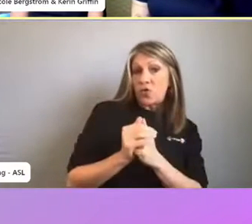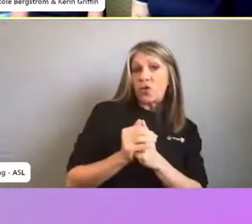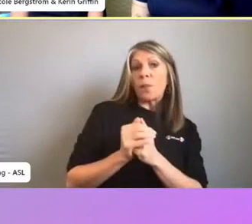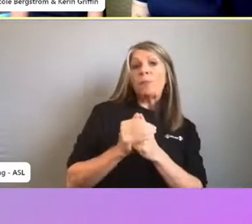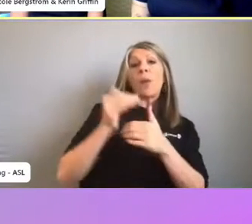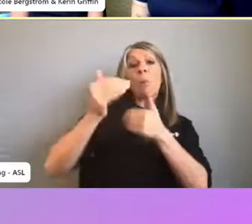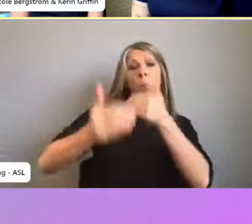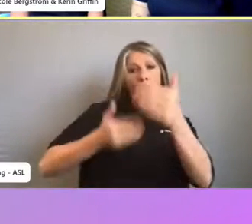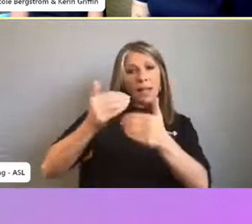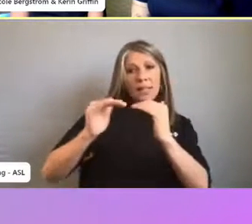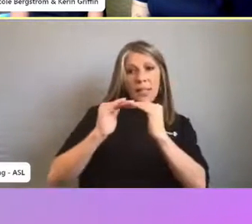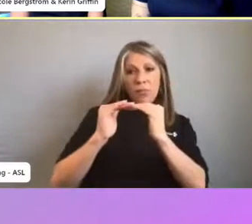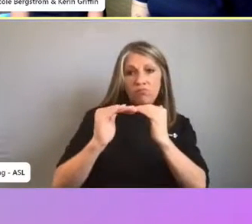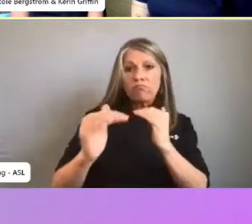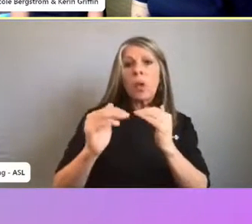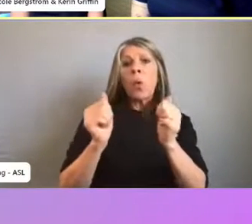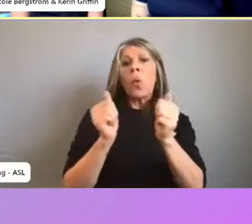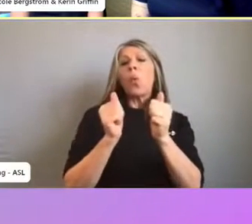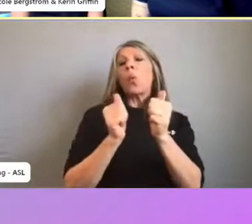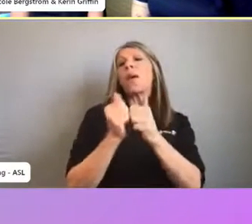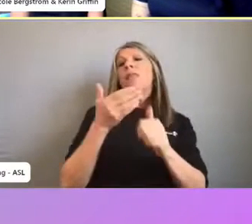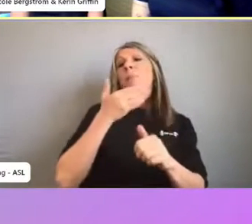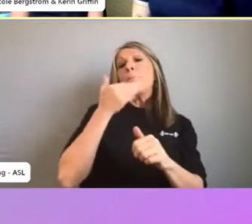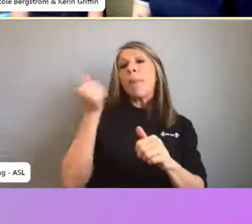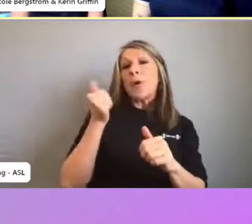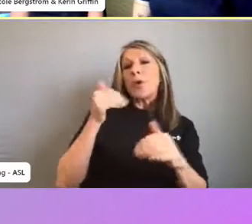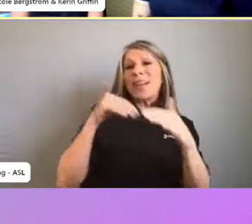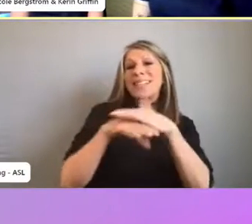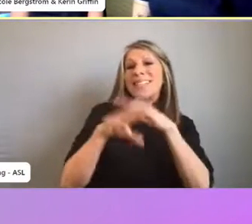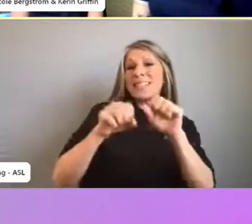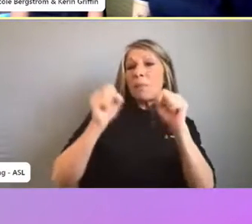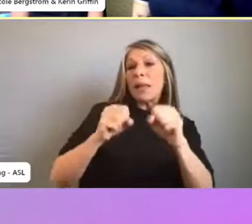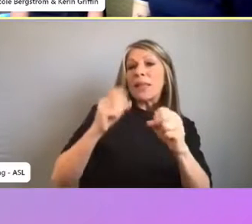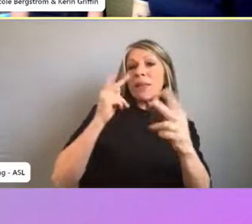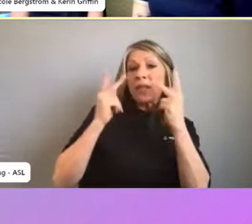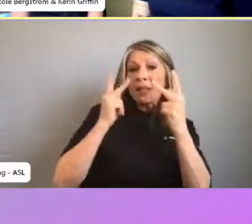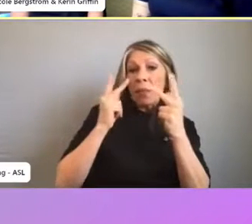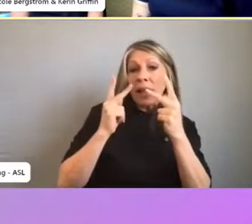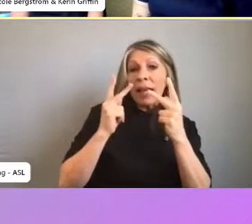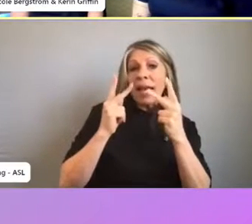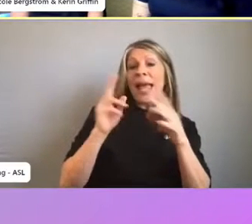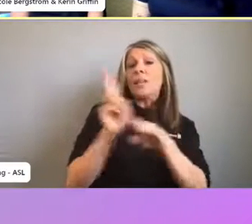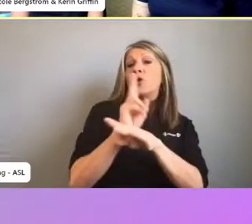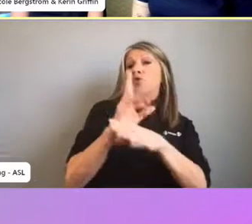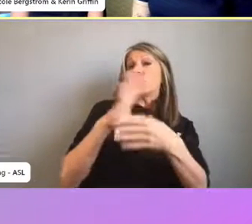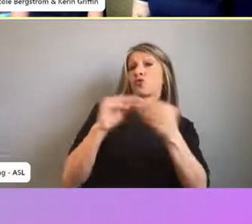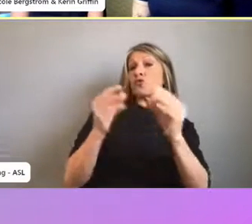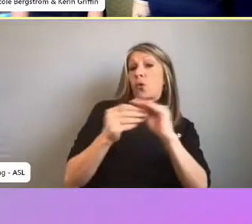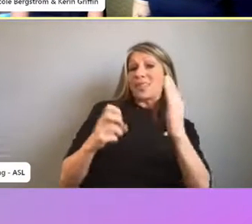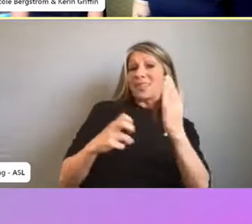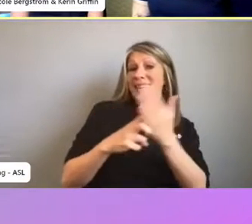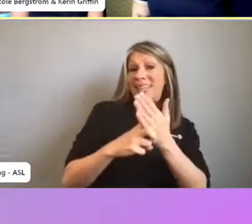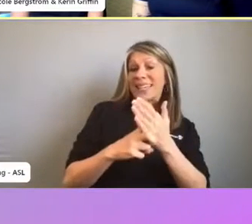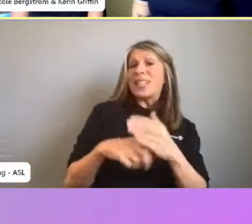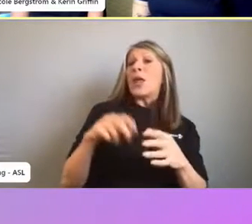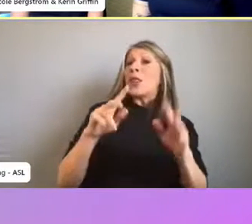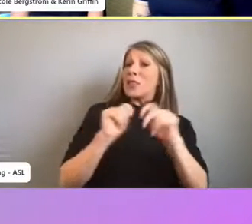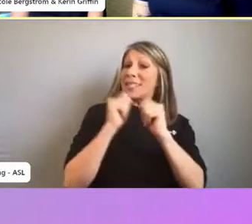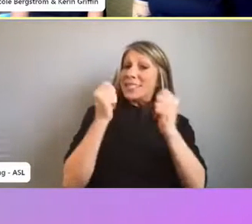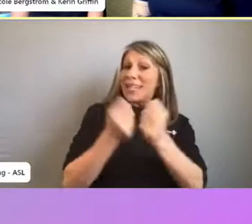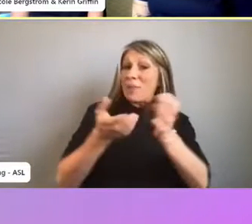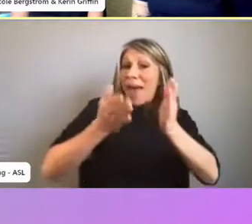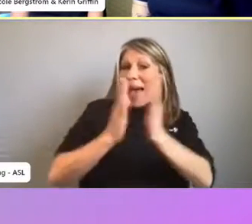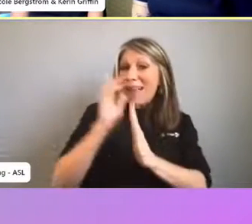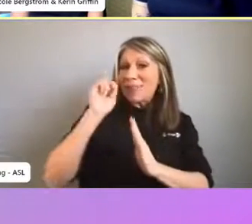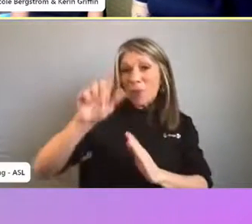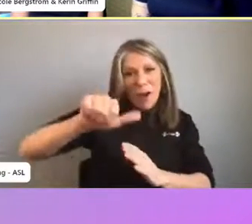Processes were streamlined with better accessibility visibility in our user story tickets. And best of all, the team did request another